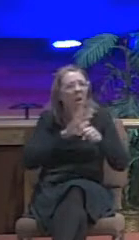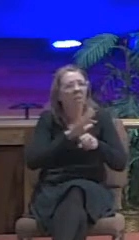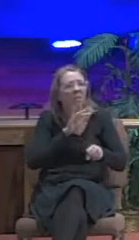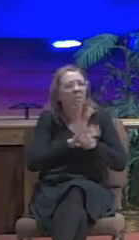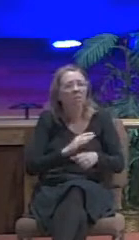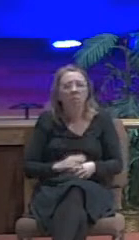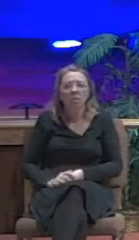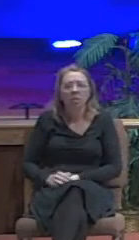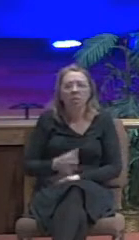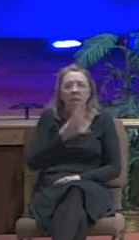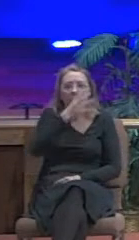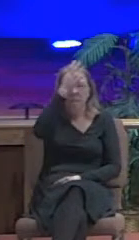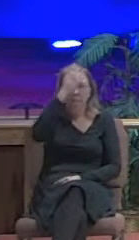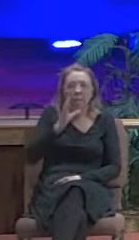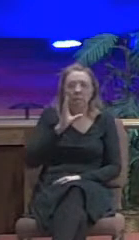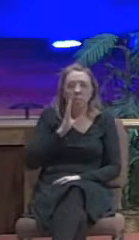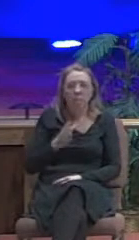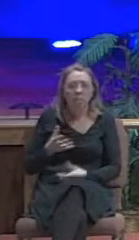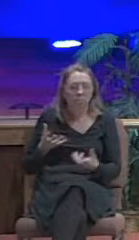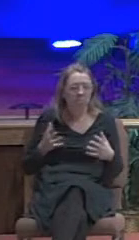How's that working for us?